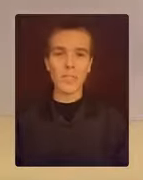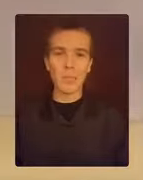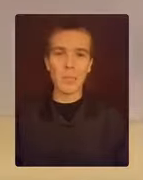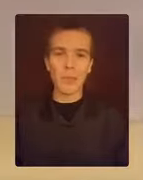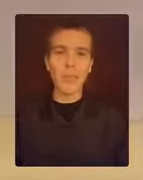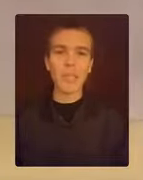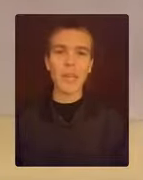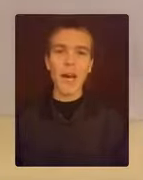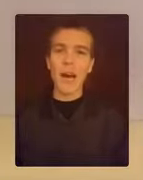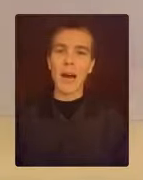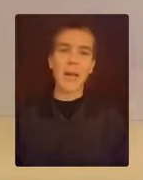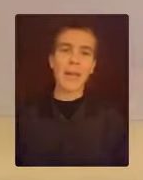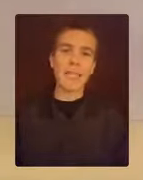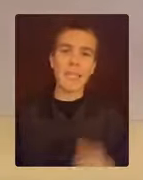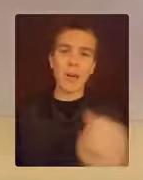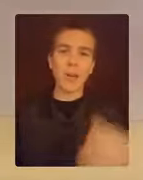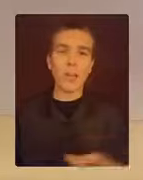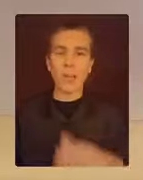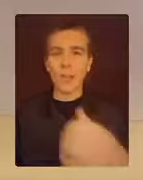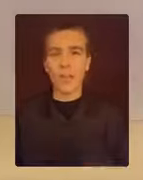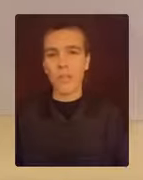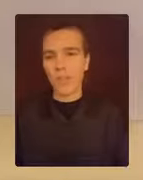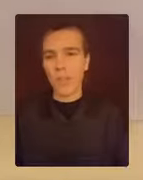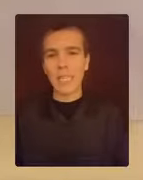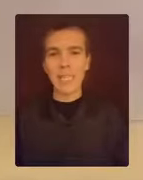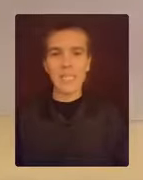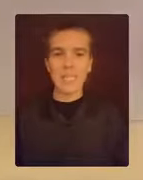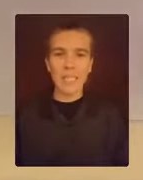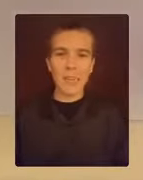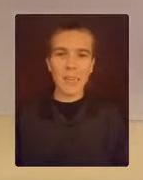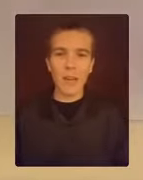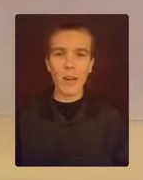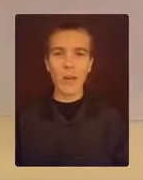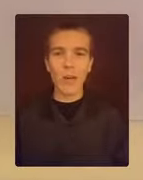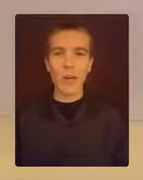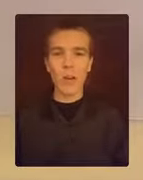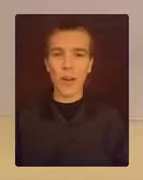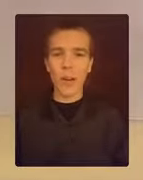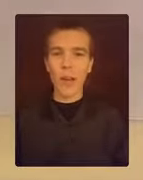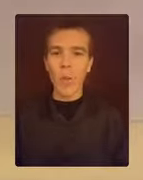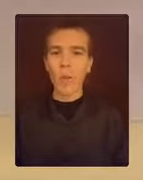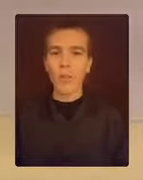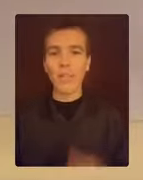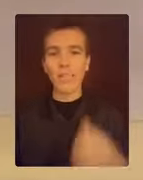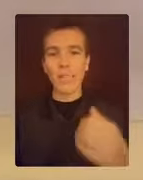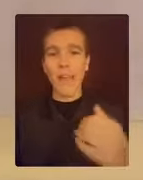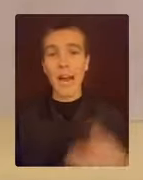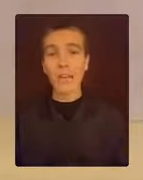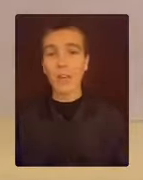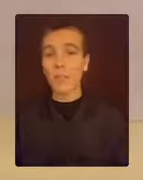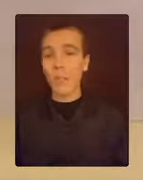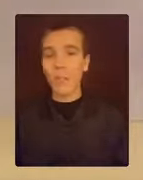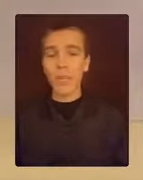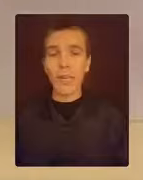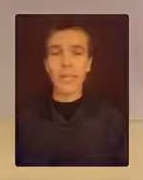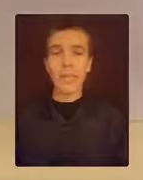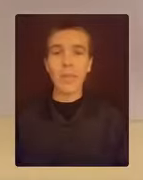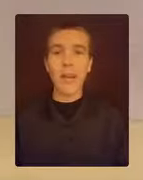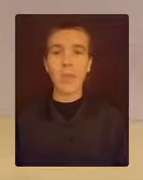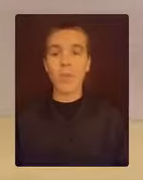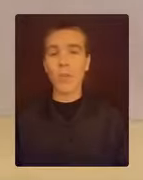can experience. Like I said earlier, if any of you that didn't get to see it or hear it, one of the things that I love doing